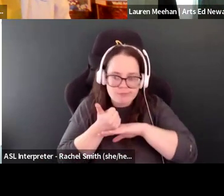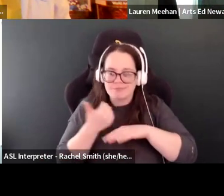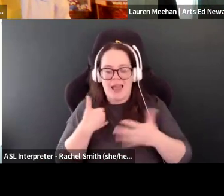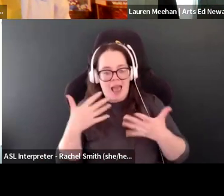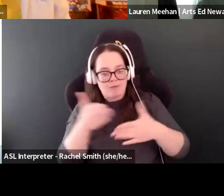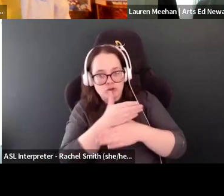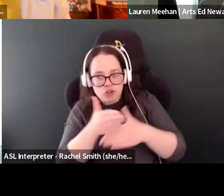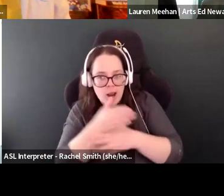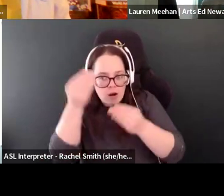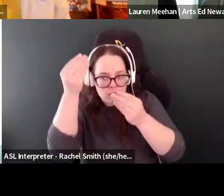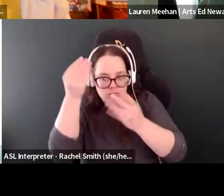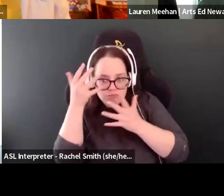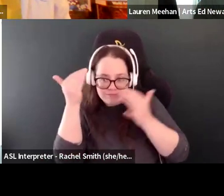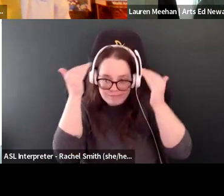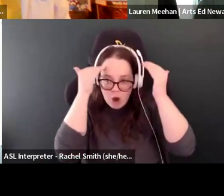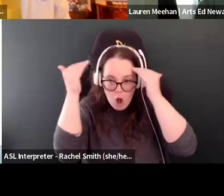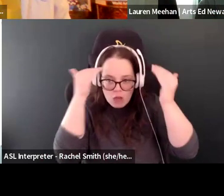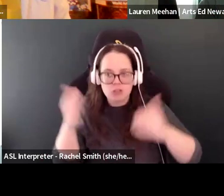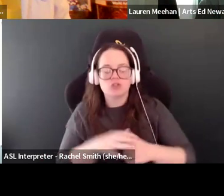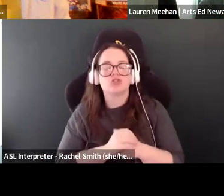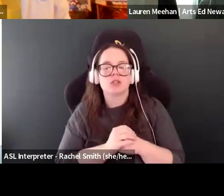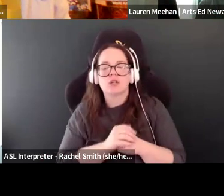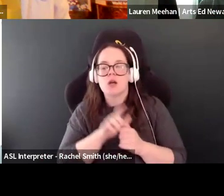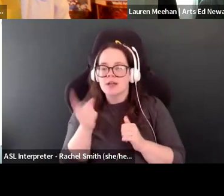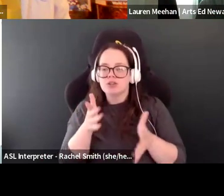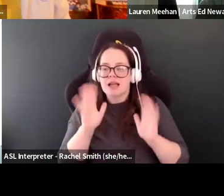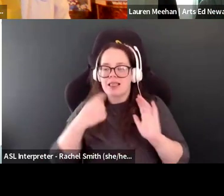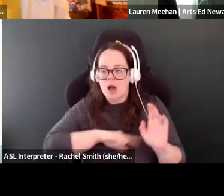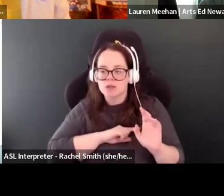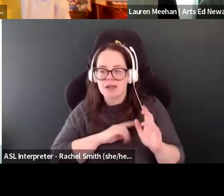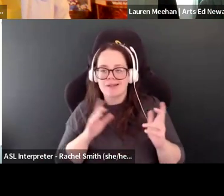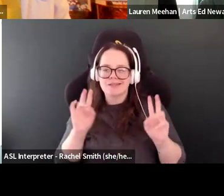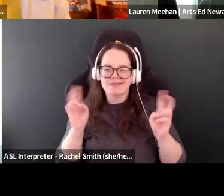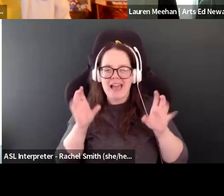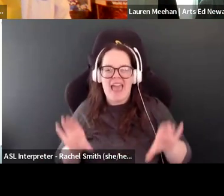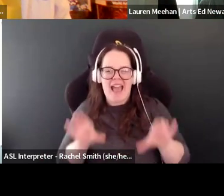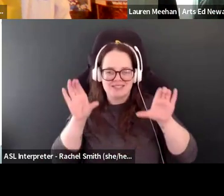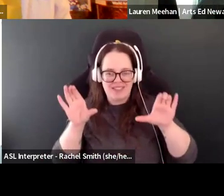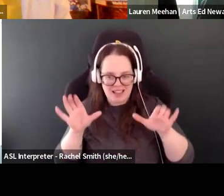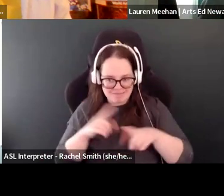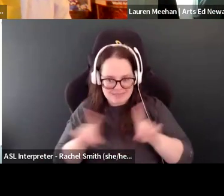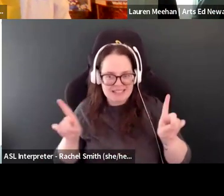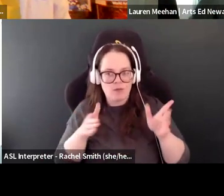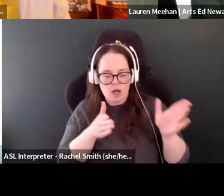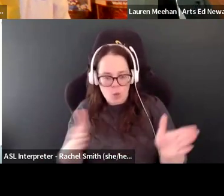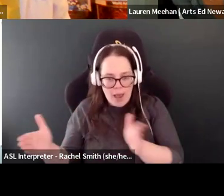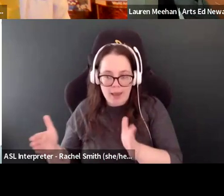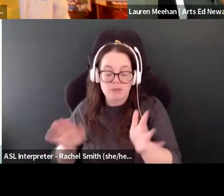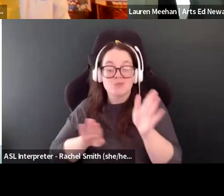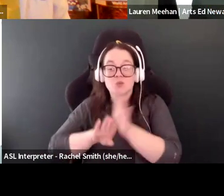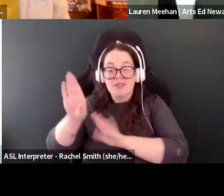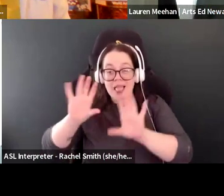shared knowledge. And so it sort of allows us to activate in a different way. And so I think building